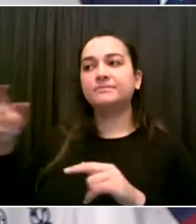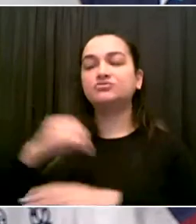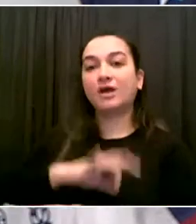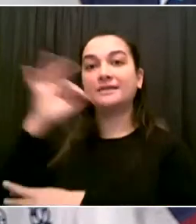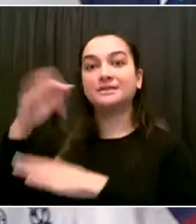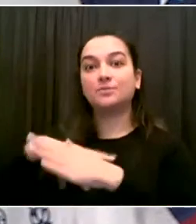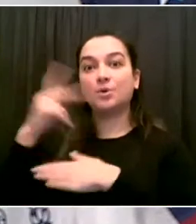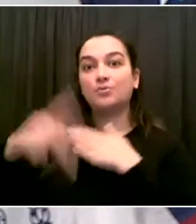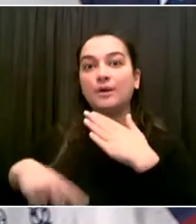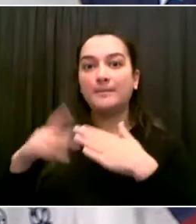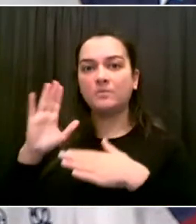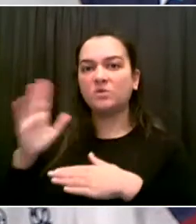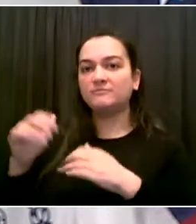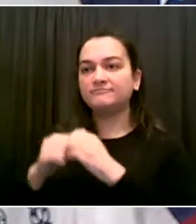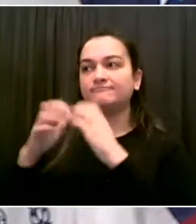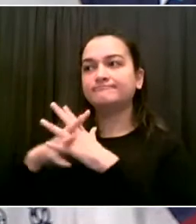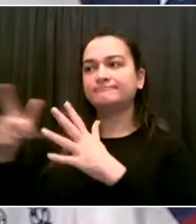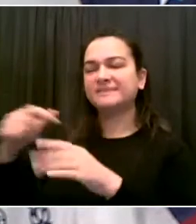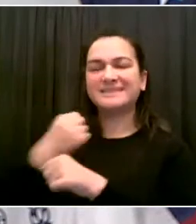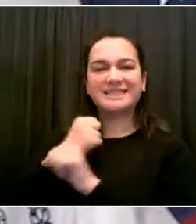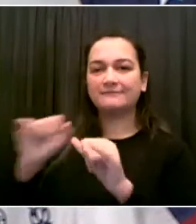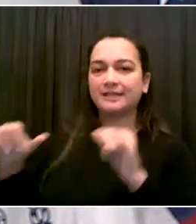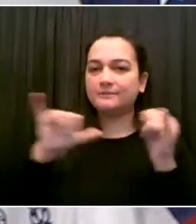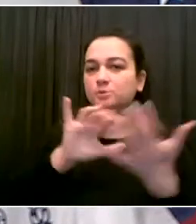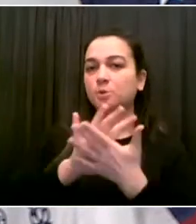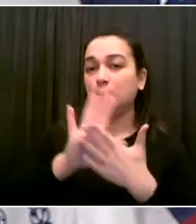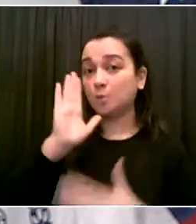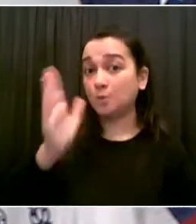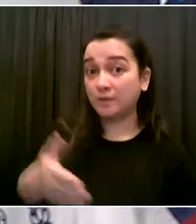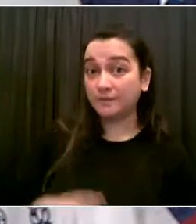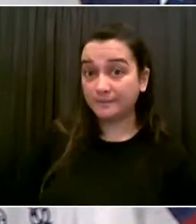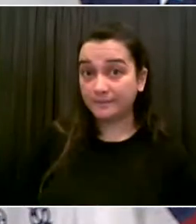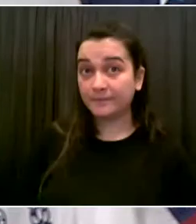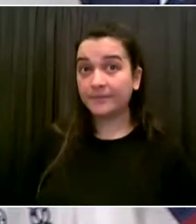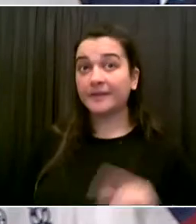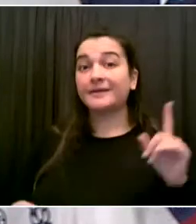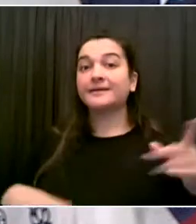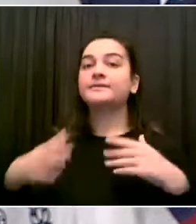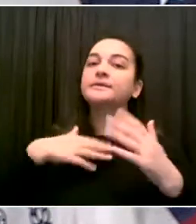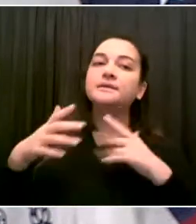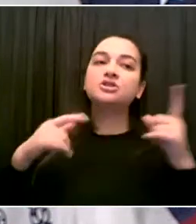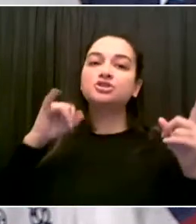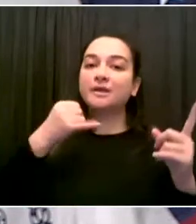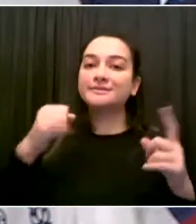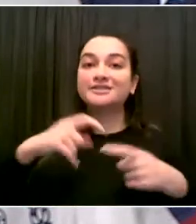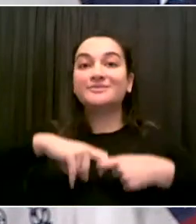city, and that's going to change the reality with COVID fundamentally. Go ahead, Christina.